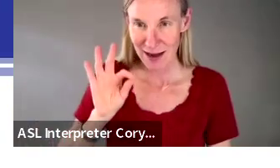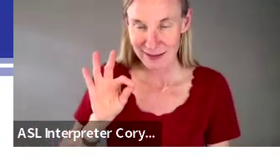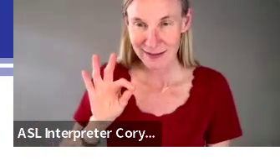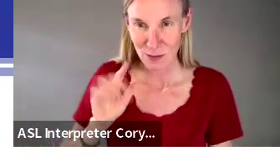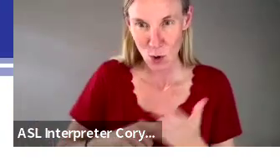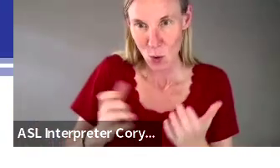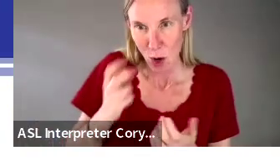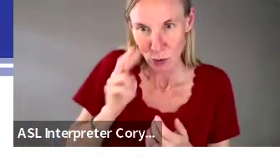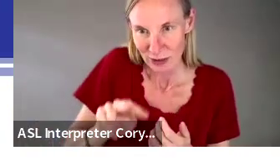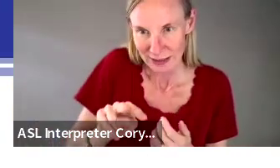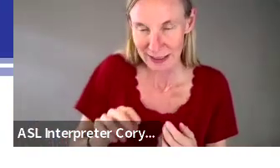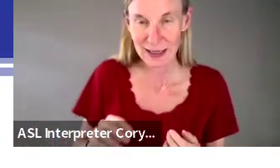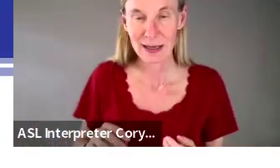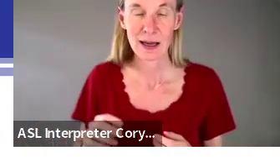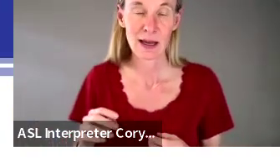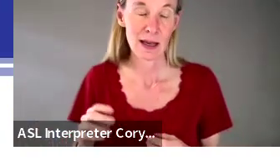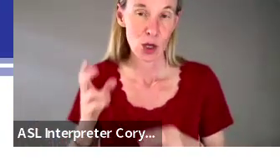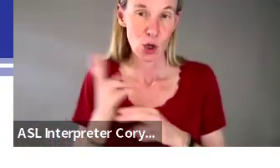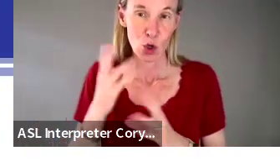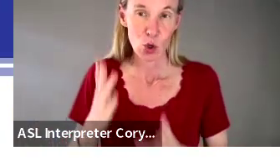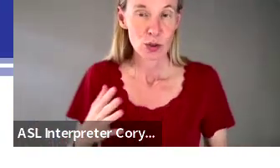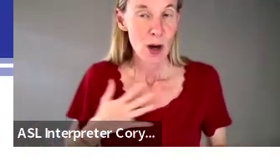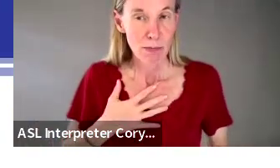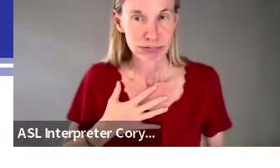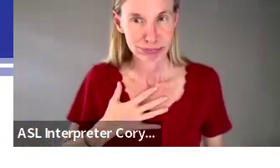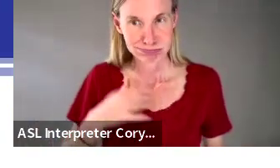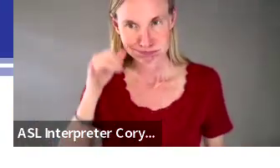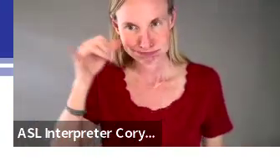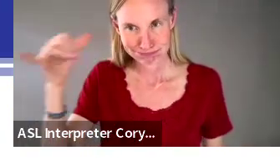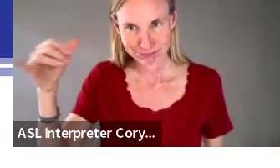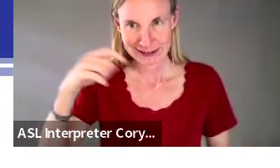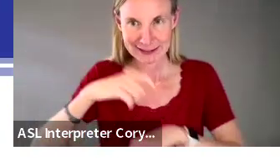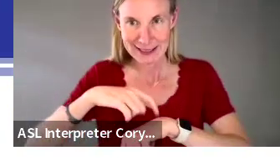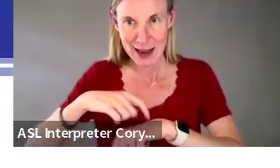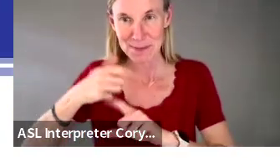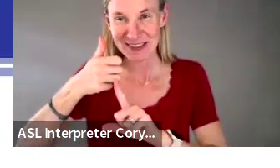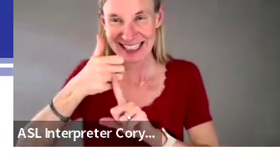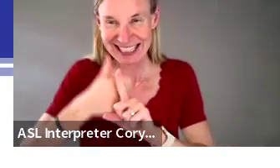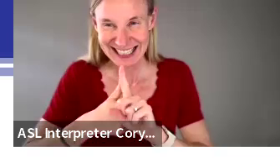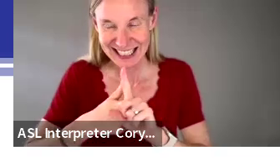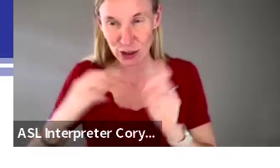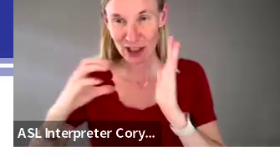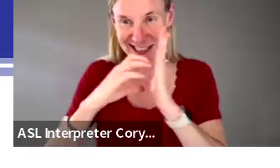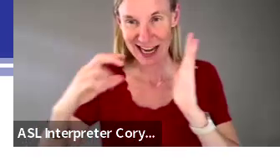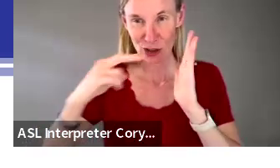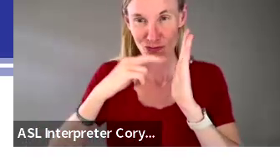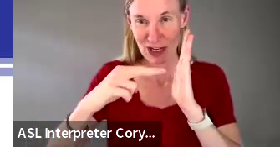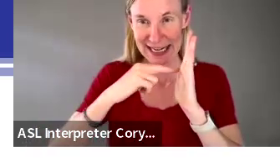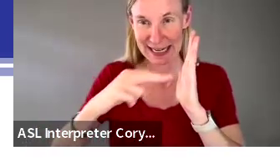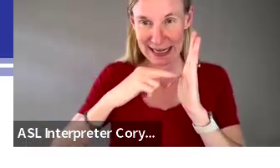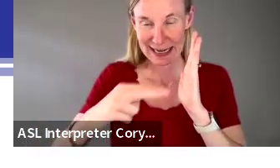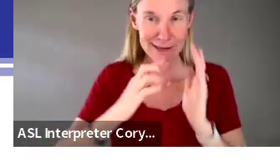user, this takes time. Each section has to read out loud to you as you navigate